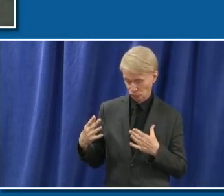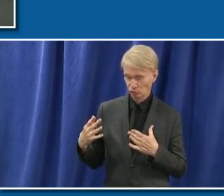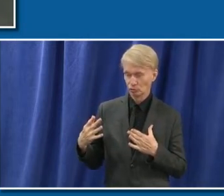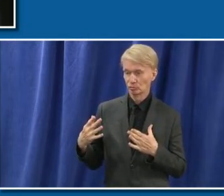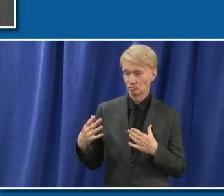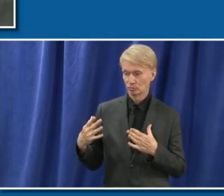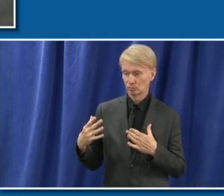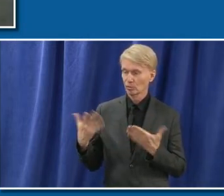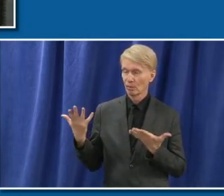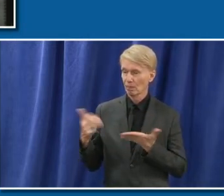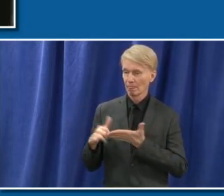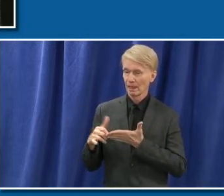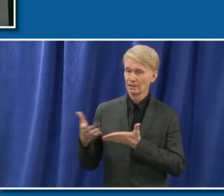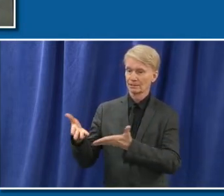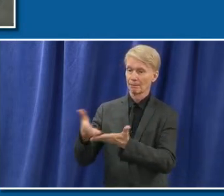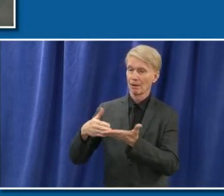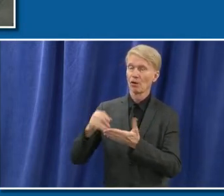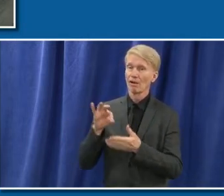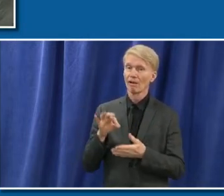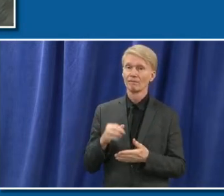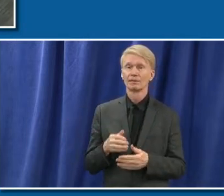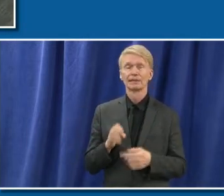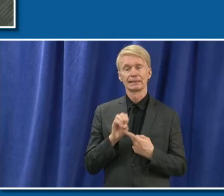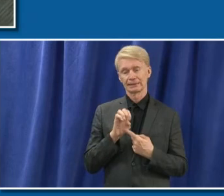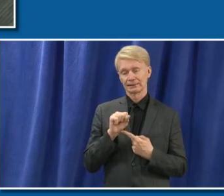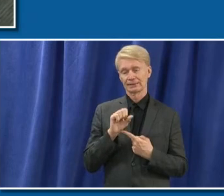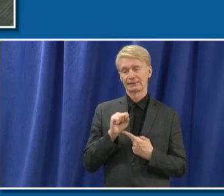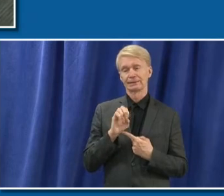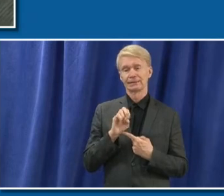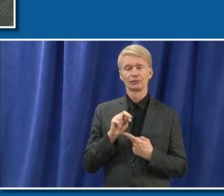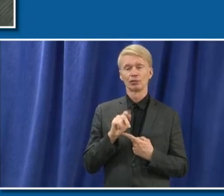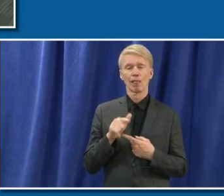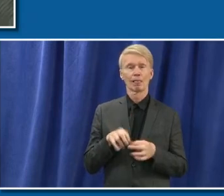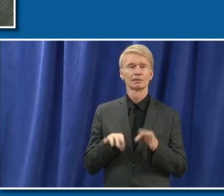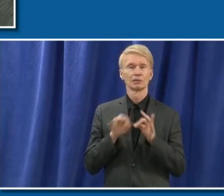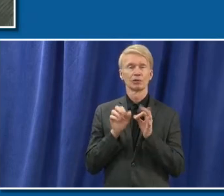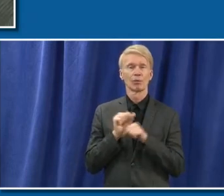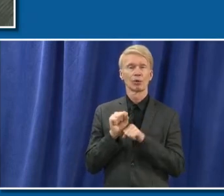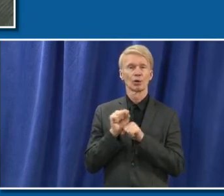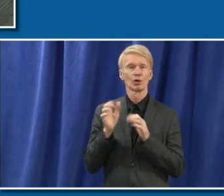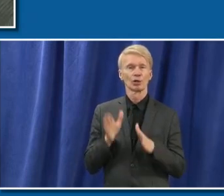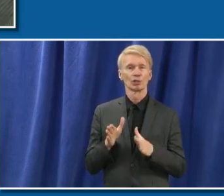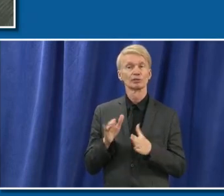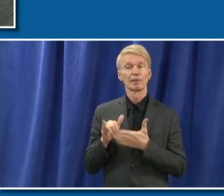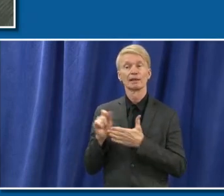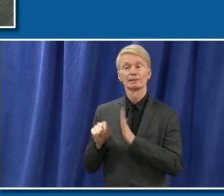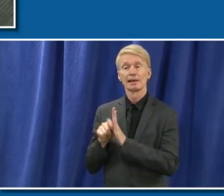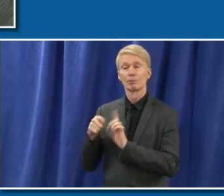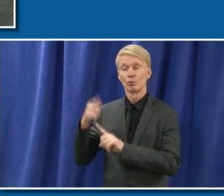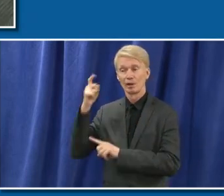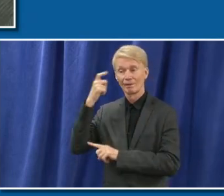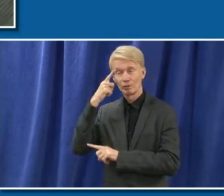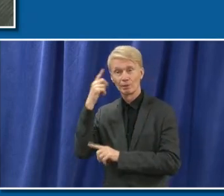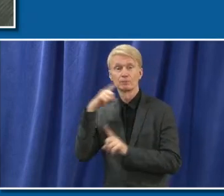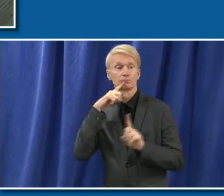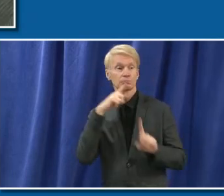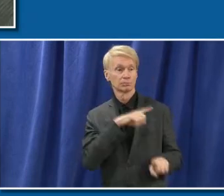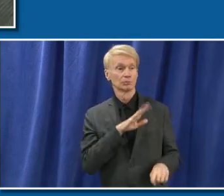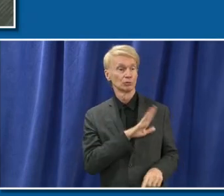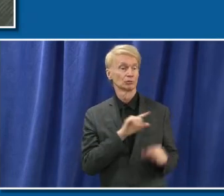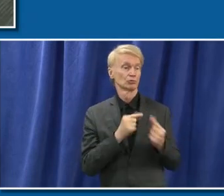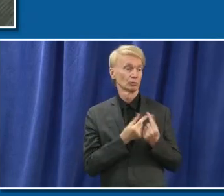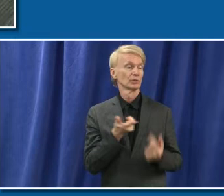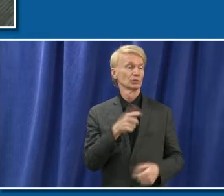be considered part of our essential workforce. So at the point when the federal government provides the guidance on which group is next,